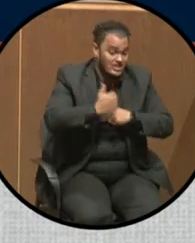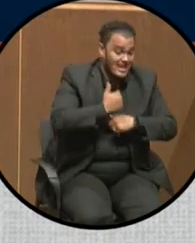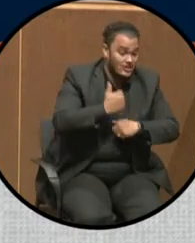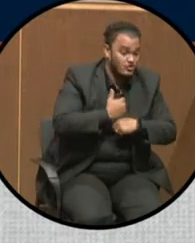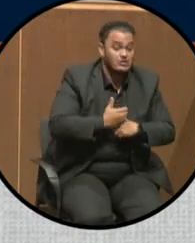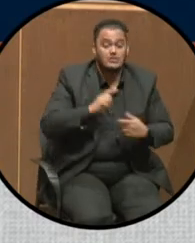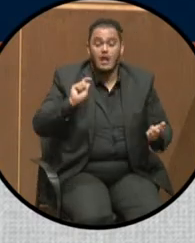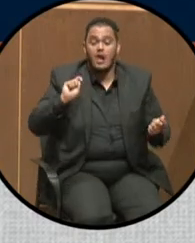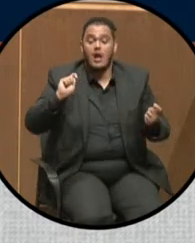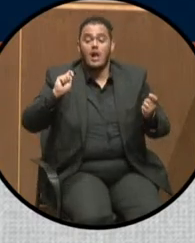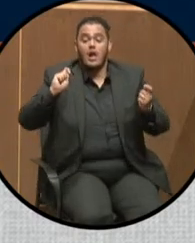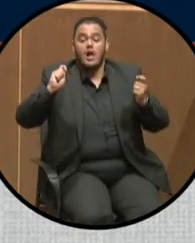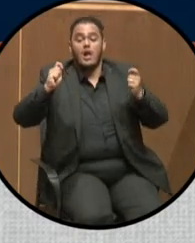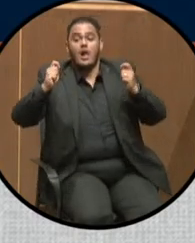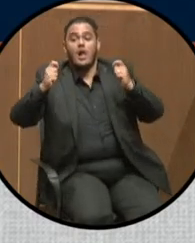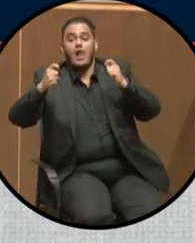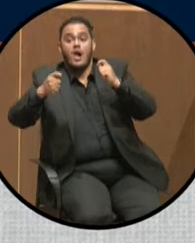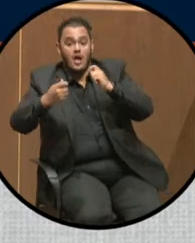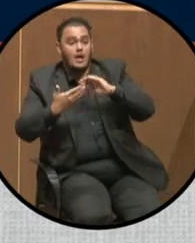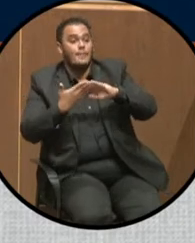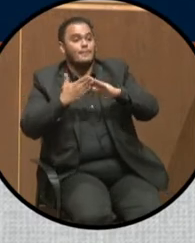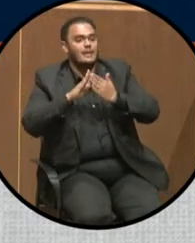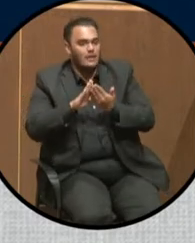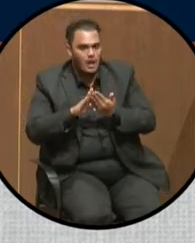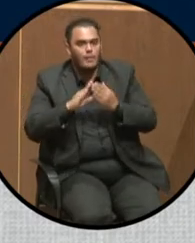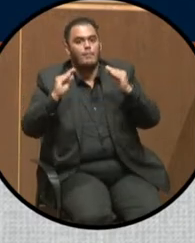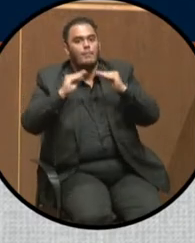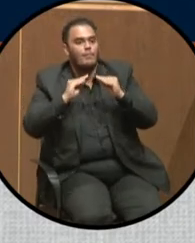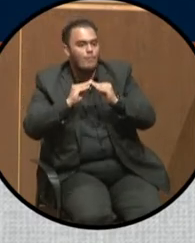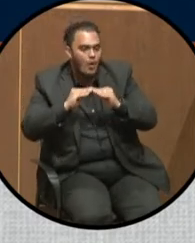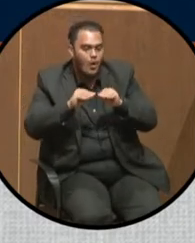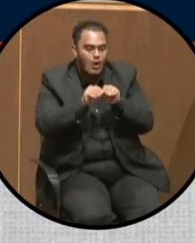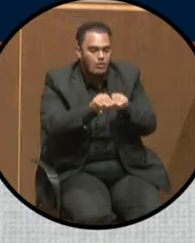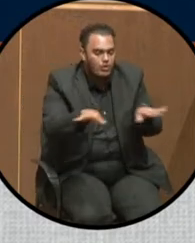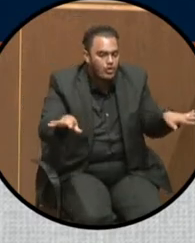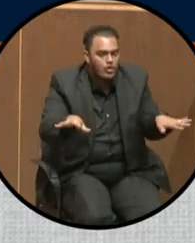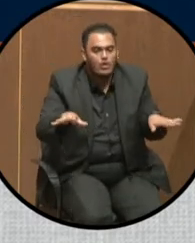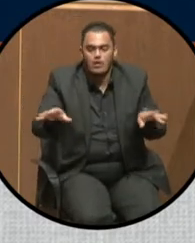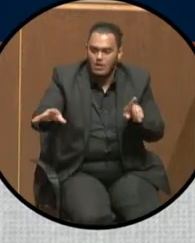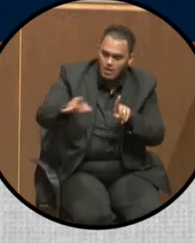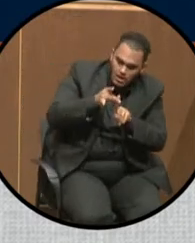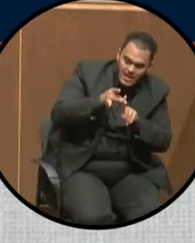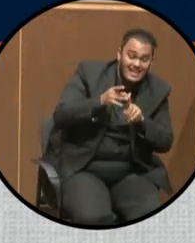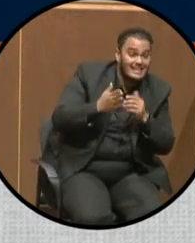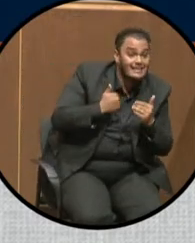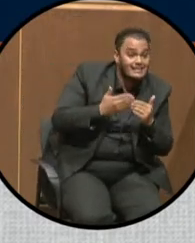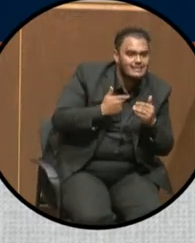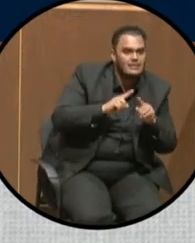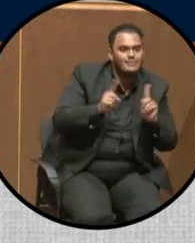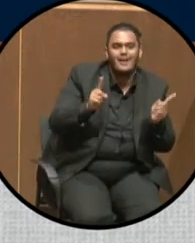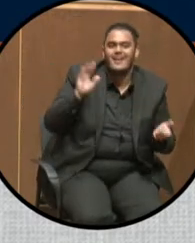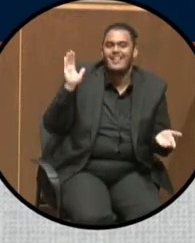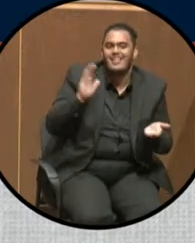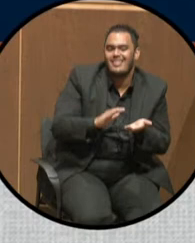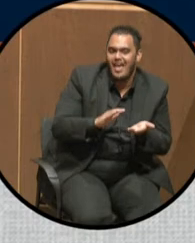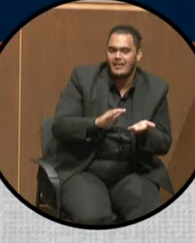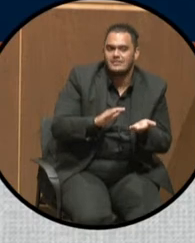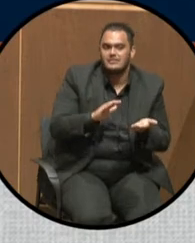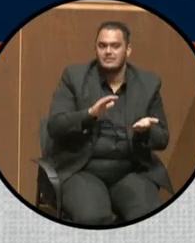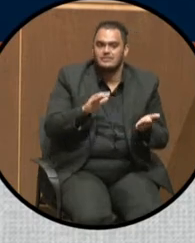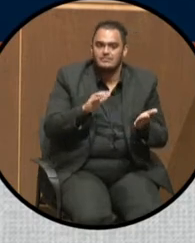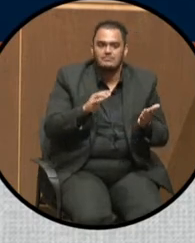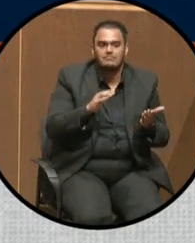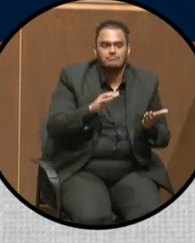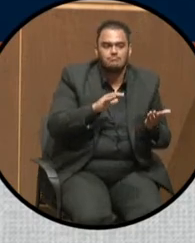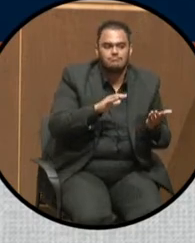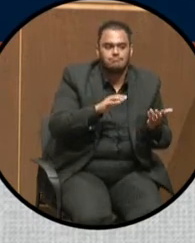mutate, they become more contagious, transmissible, but less lethal. And then you've also heard parents speak on the